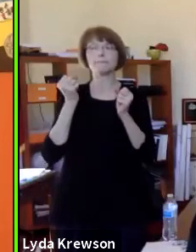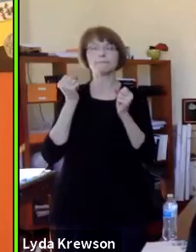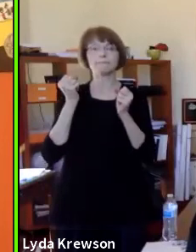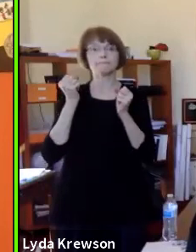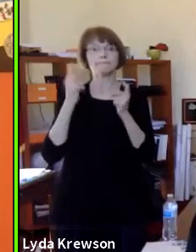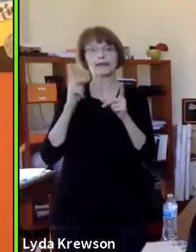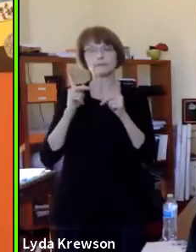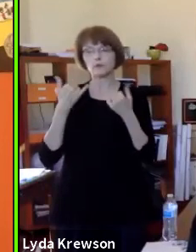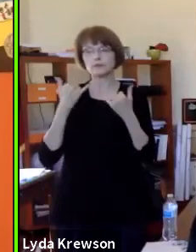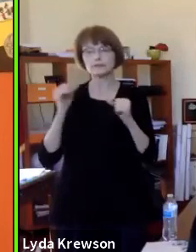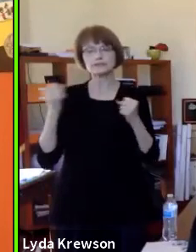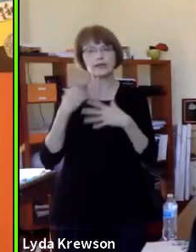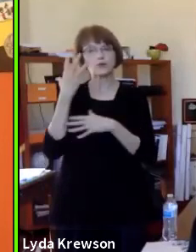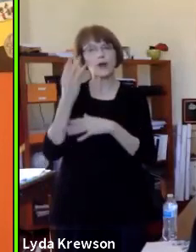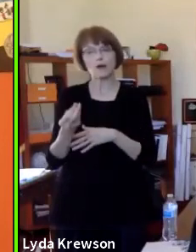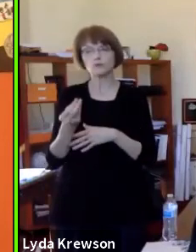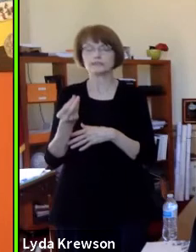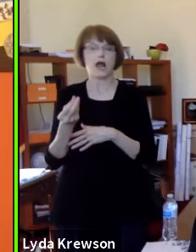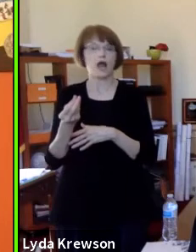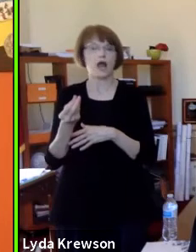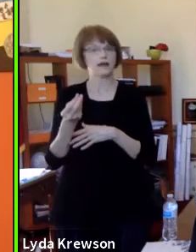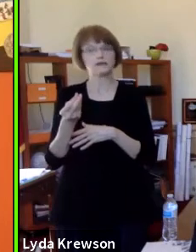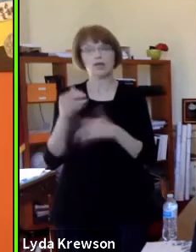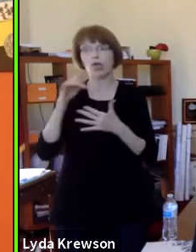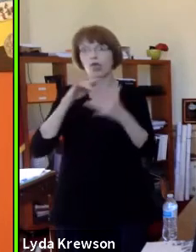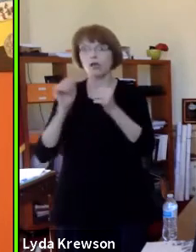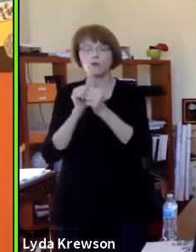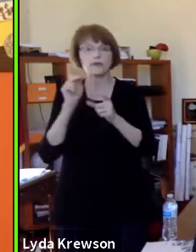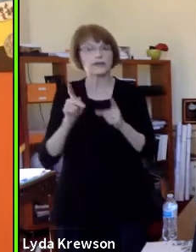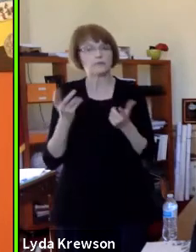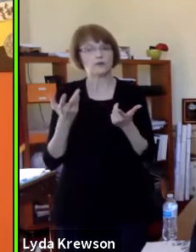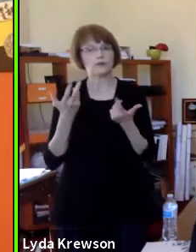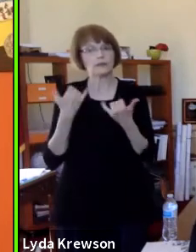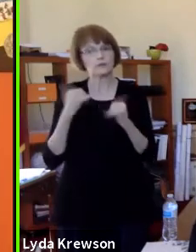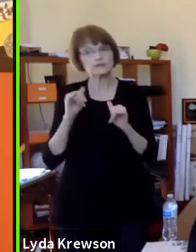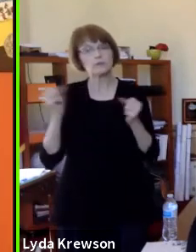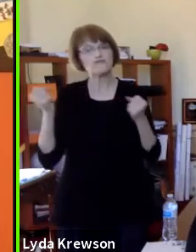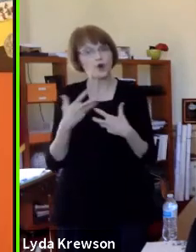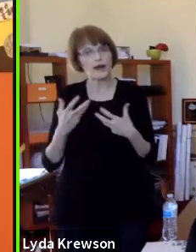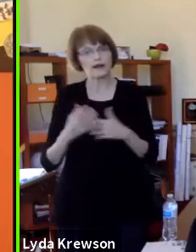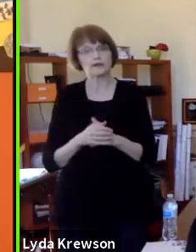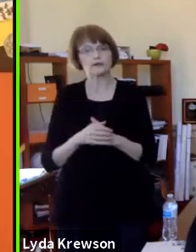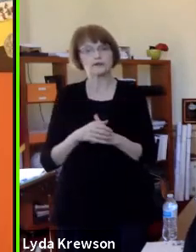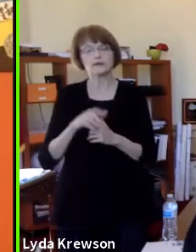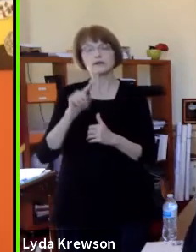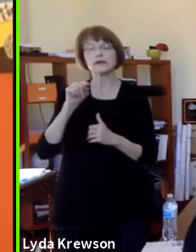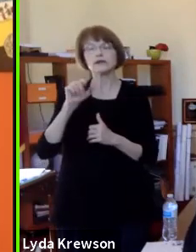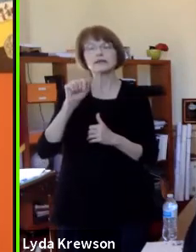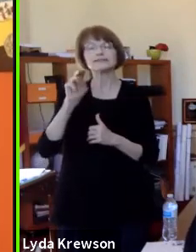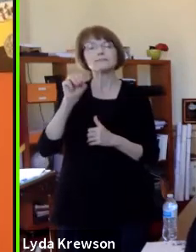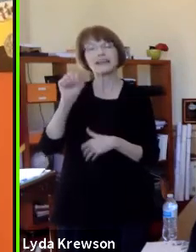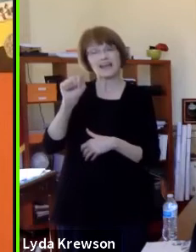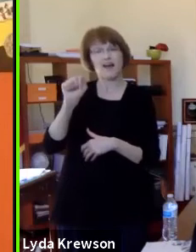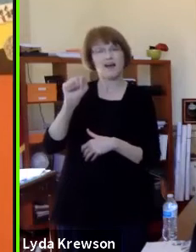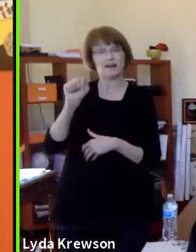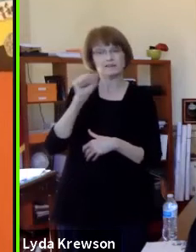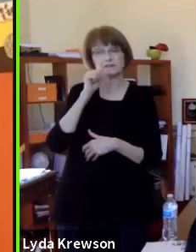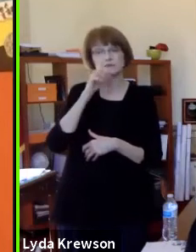of people would still be scared to go outside or be around people. You know, Tamia, that is a really